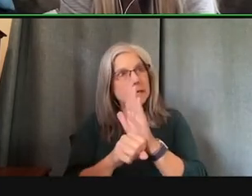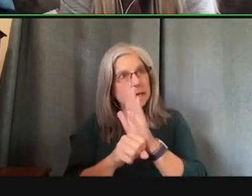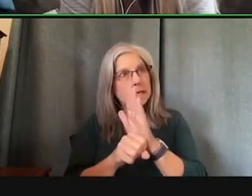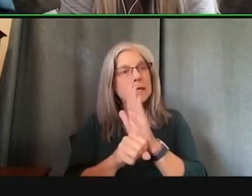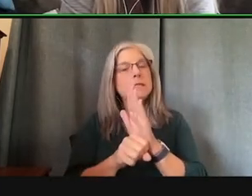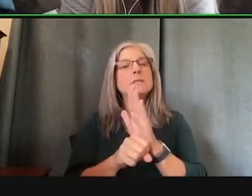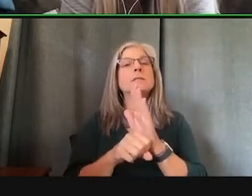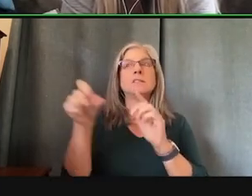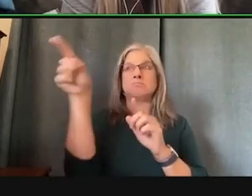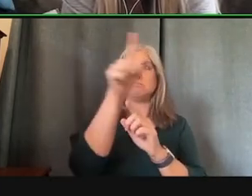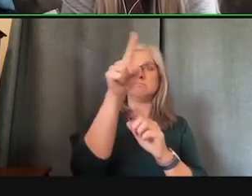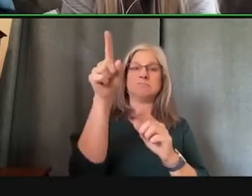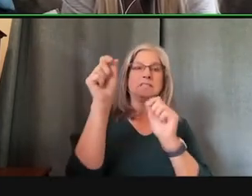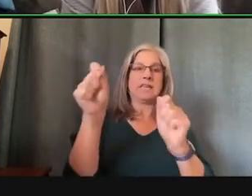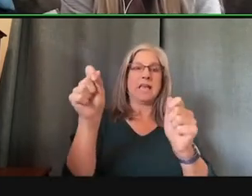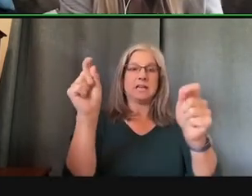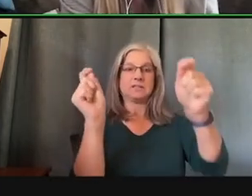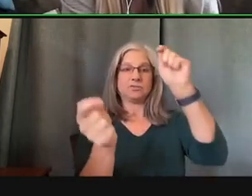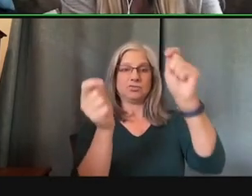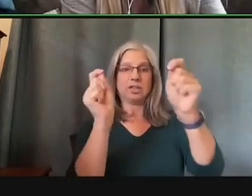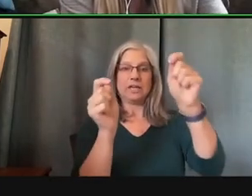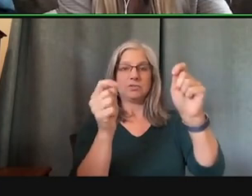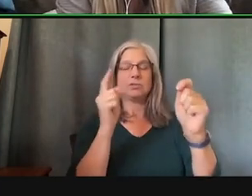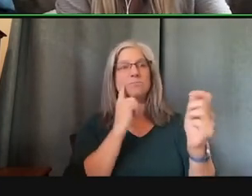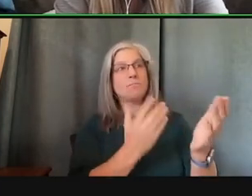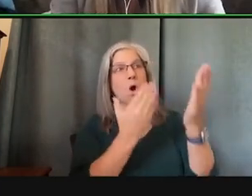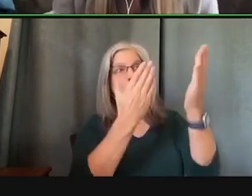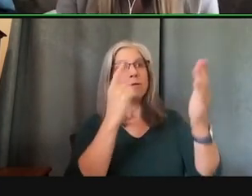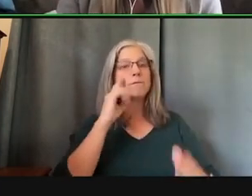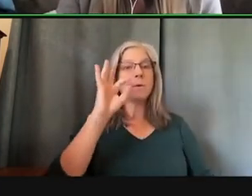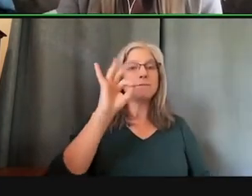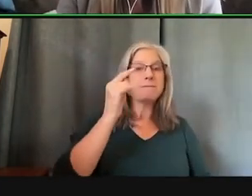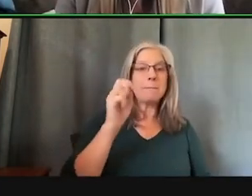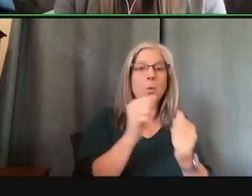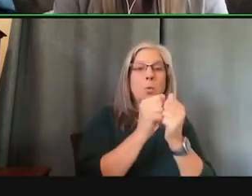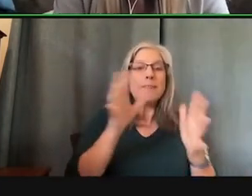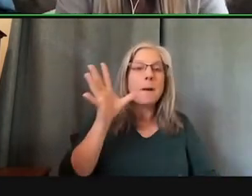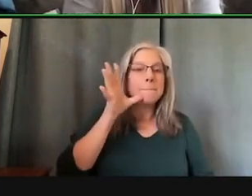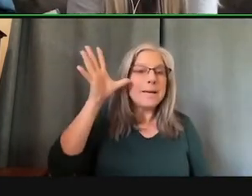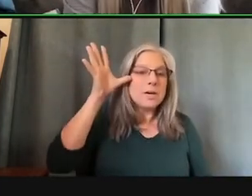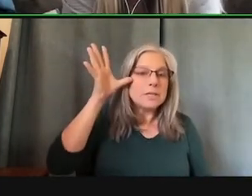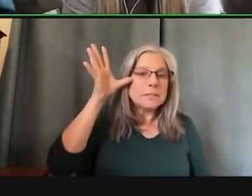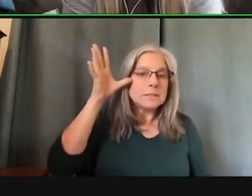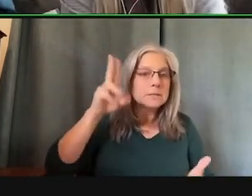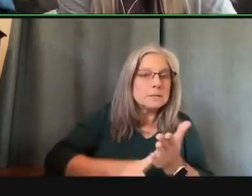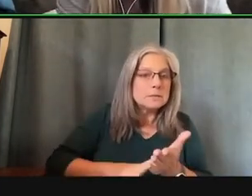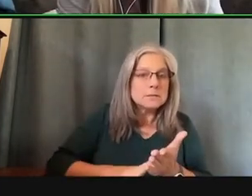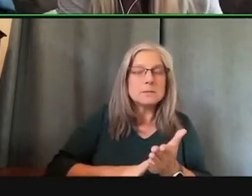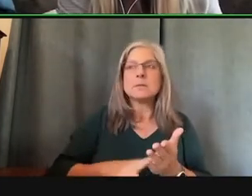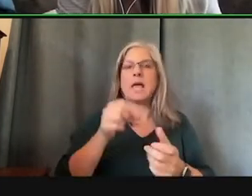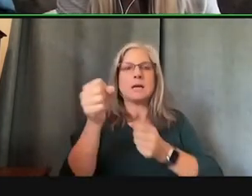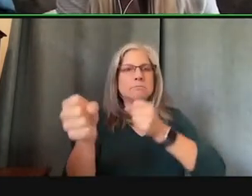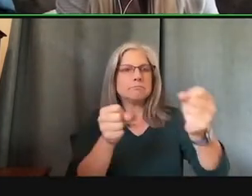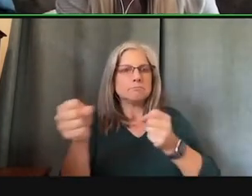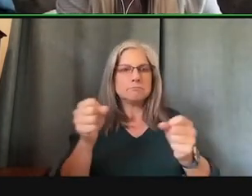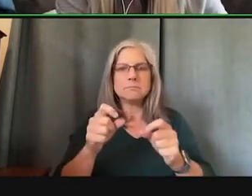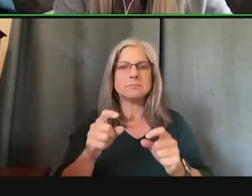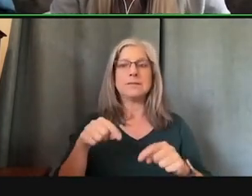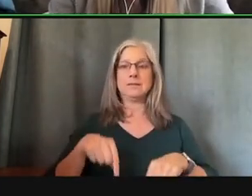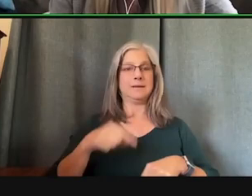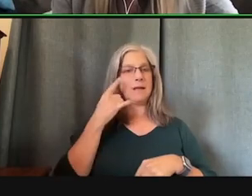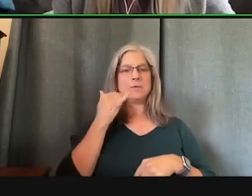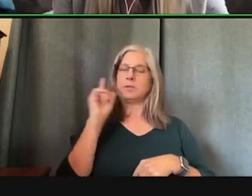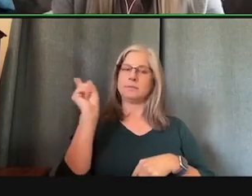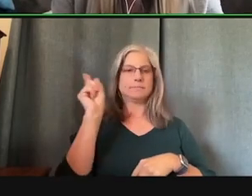make changes to the offer of FAPE without parental consent, including changes of placement. Here in California, that's not